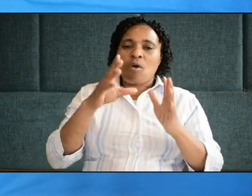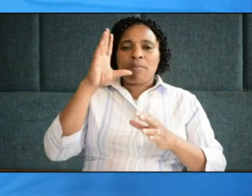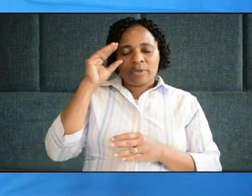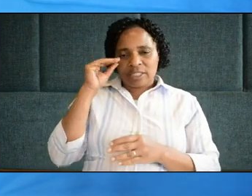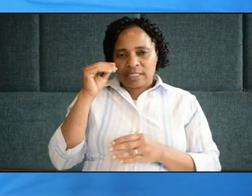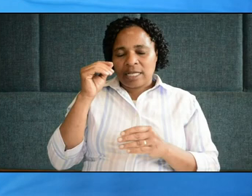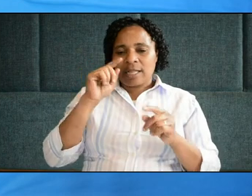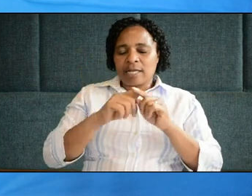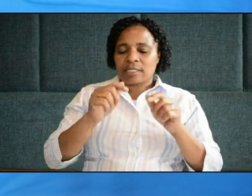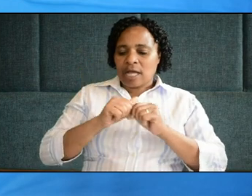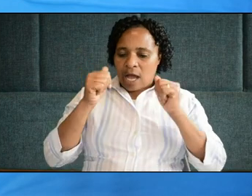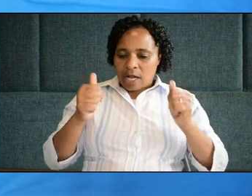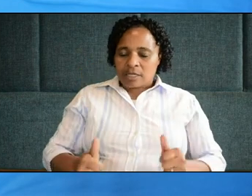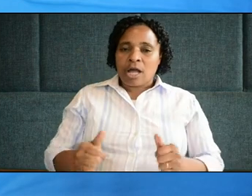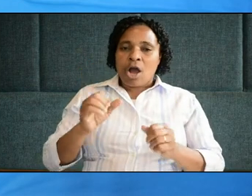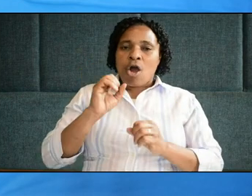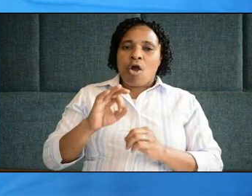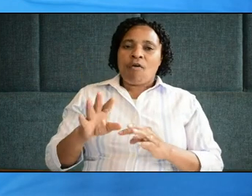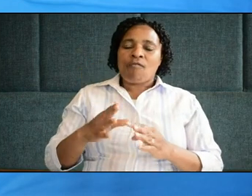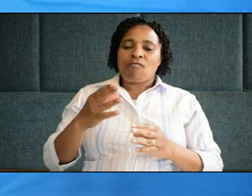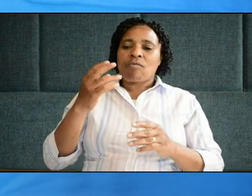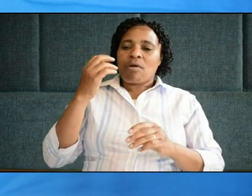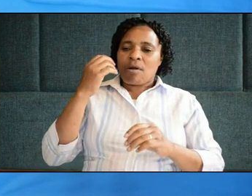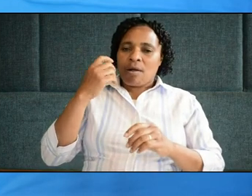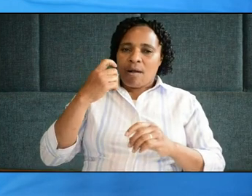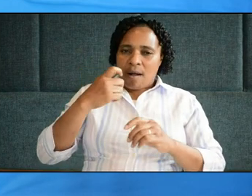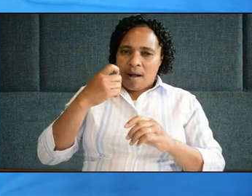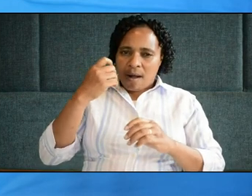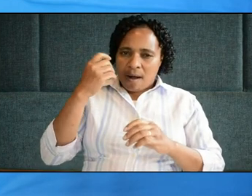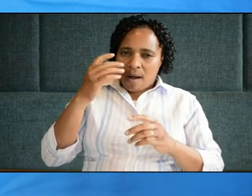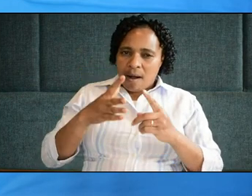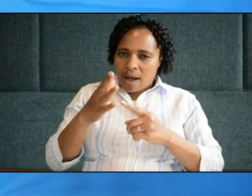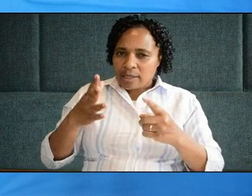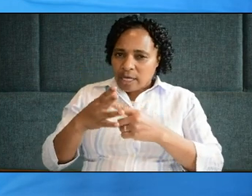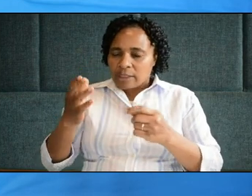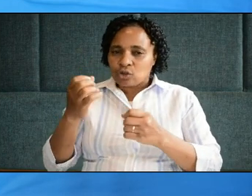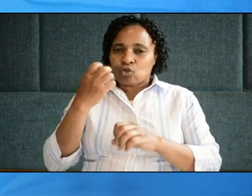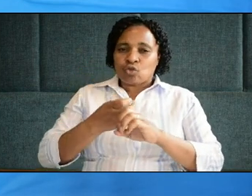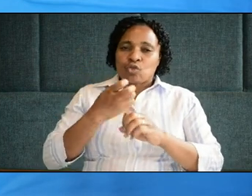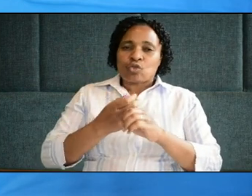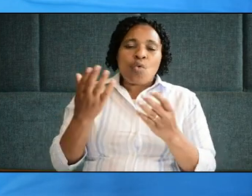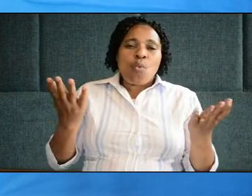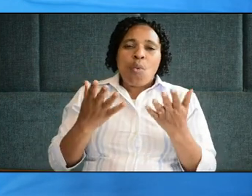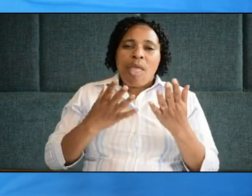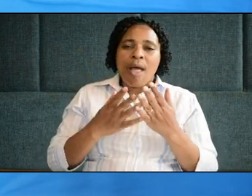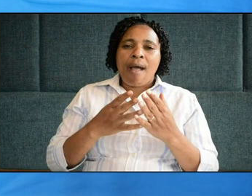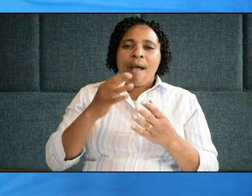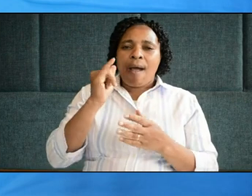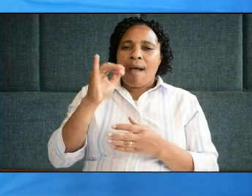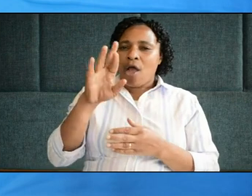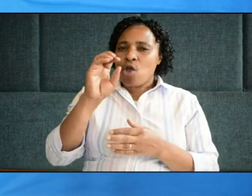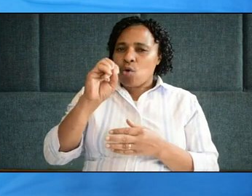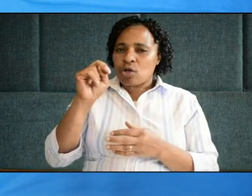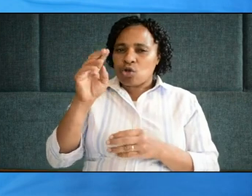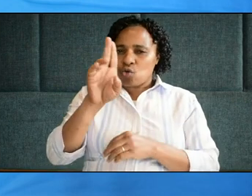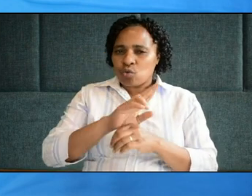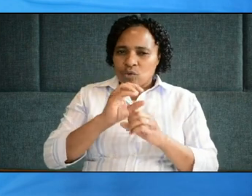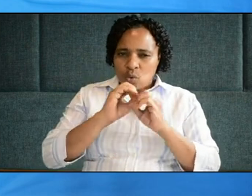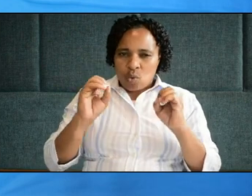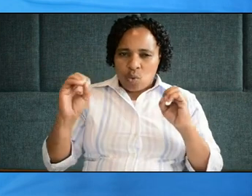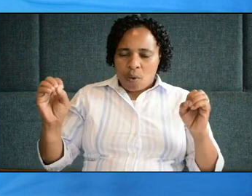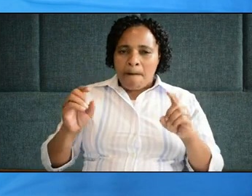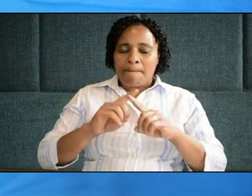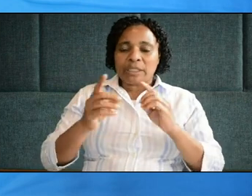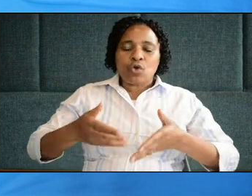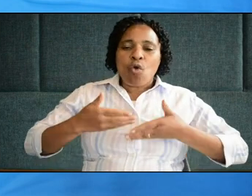an altar of uncut stones upon which no iron tool had been used. On it they